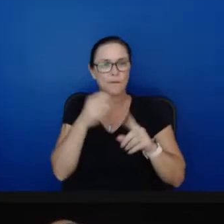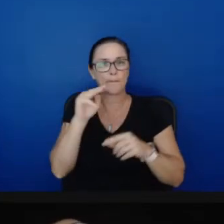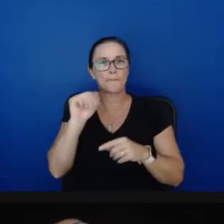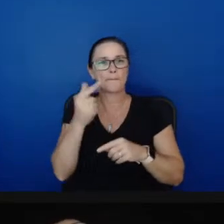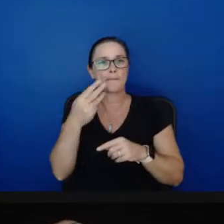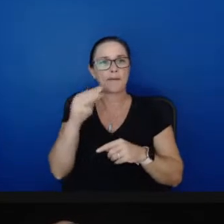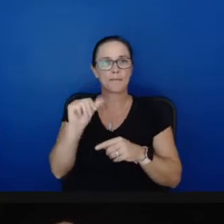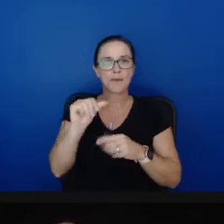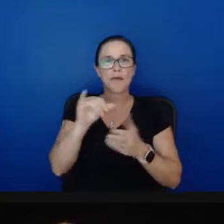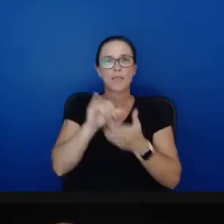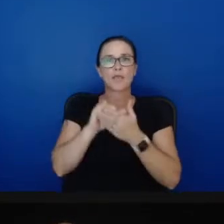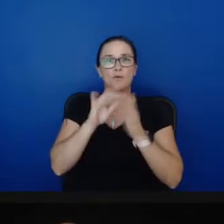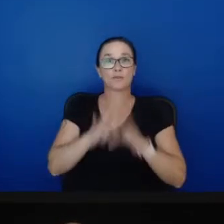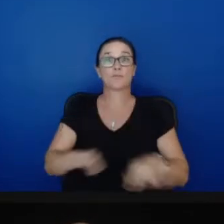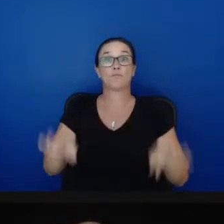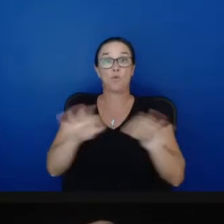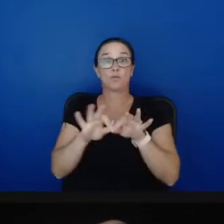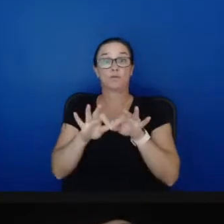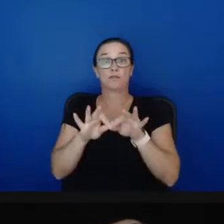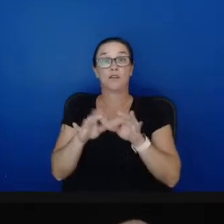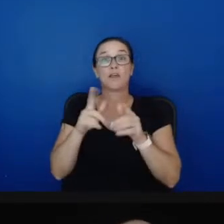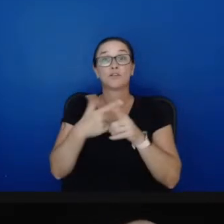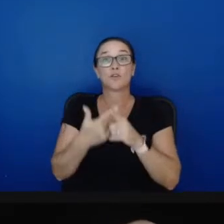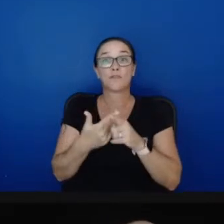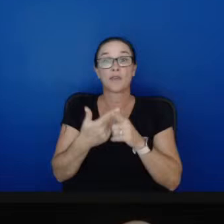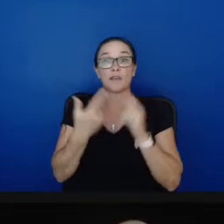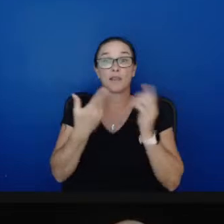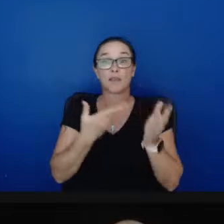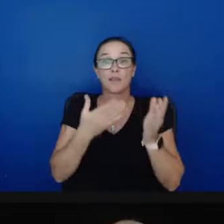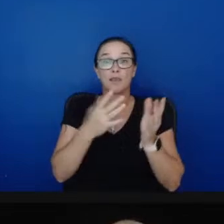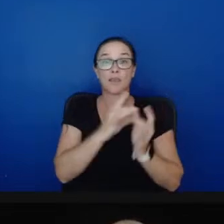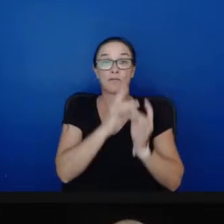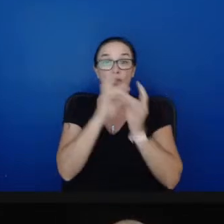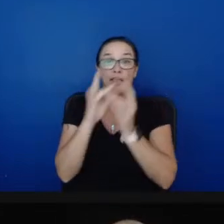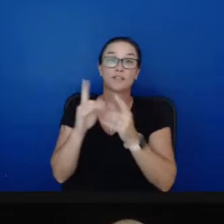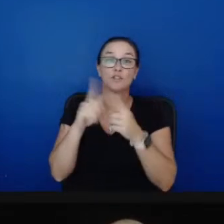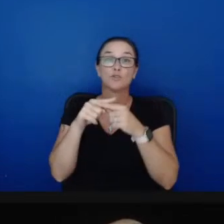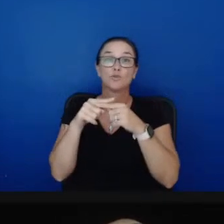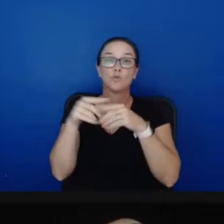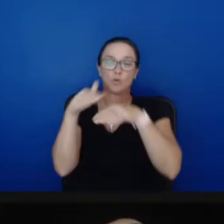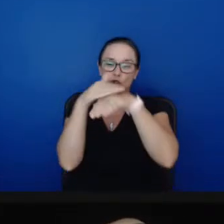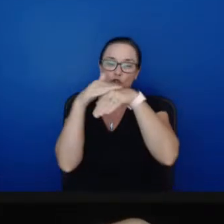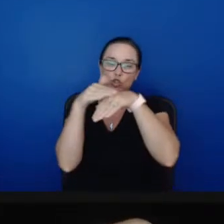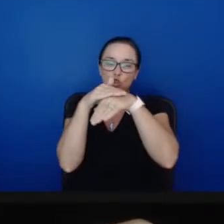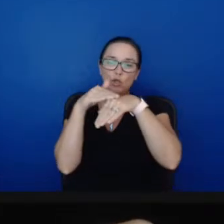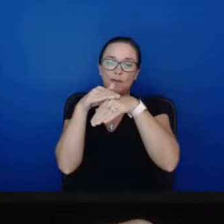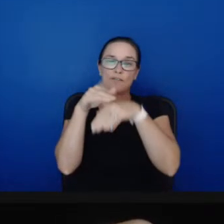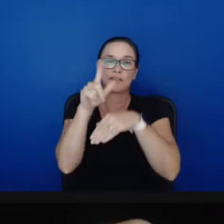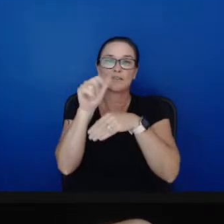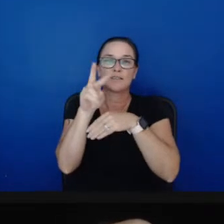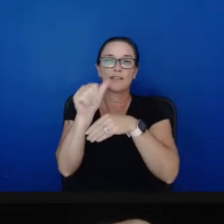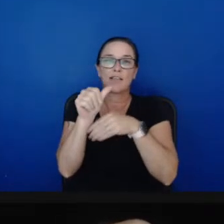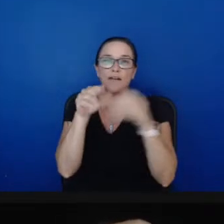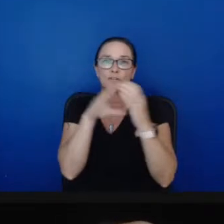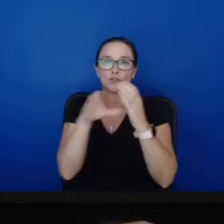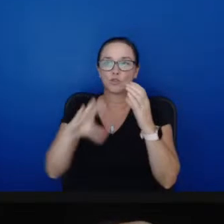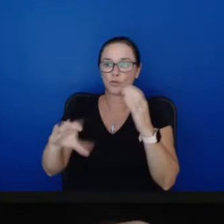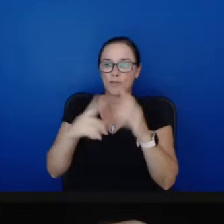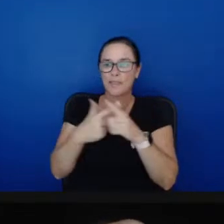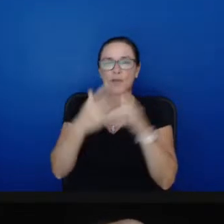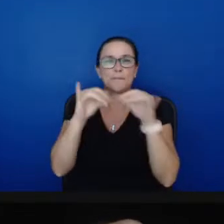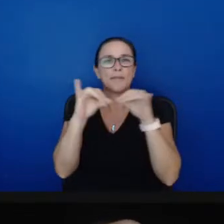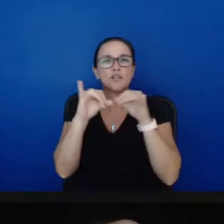finding. So then he takes that to near surface lava tubes and using that to measure dimensions of active lava flowing within lava